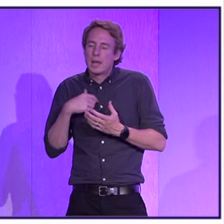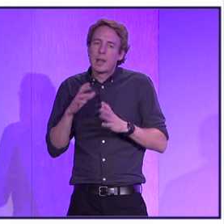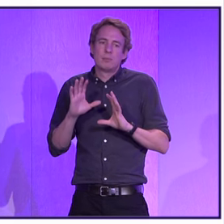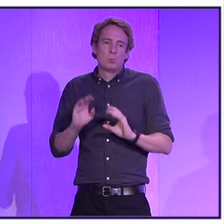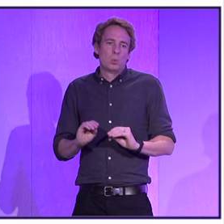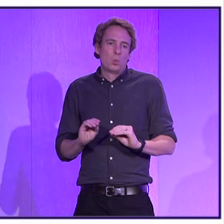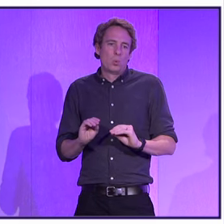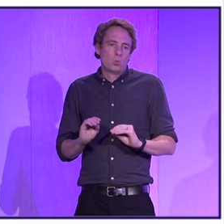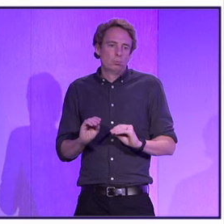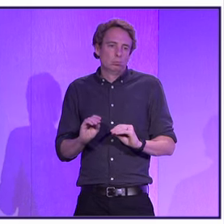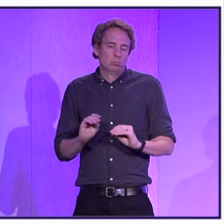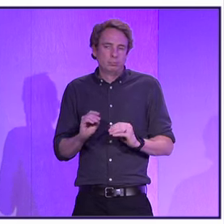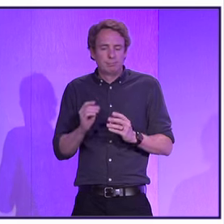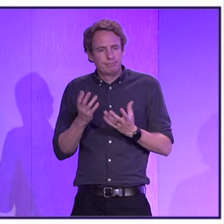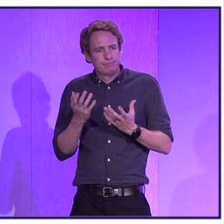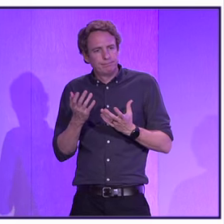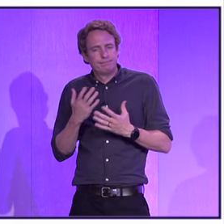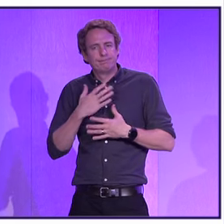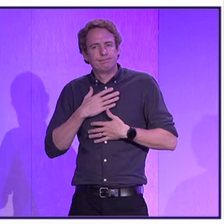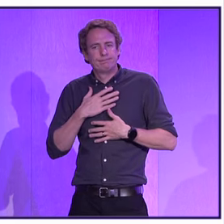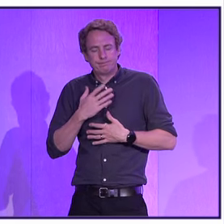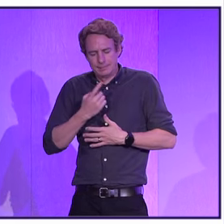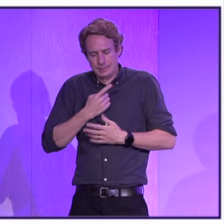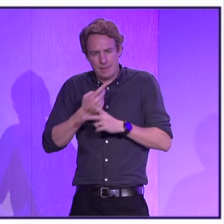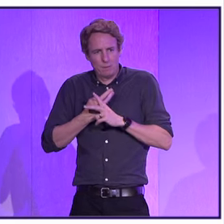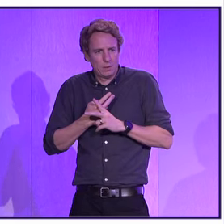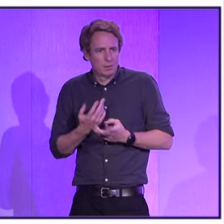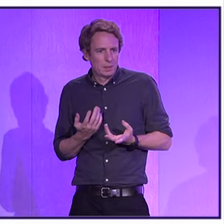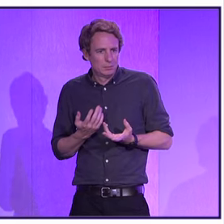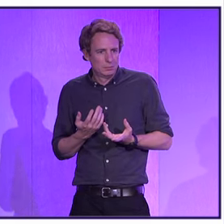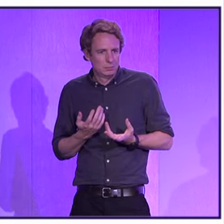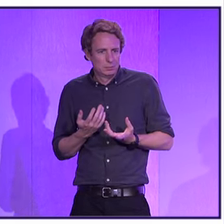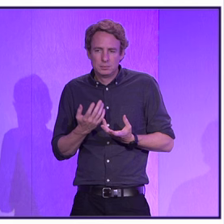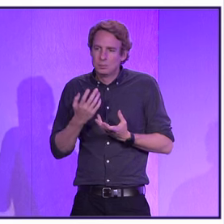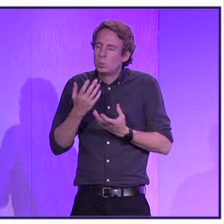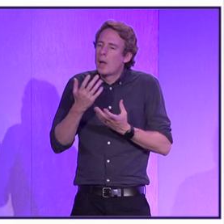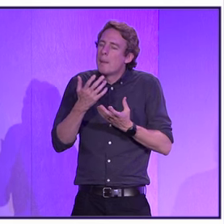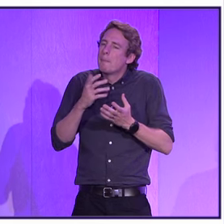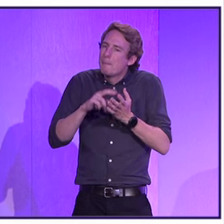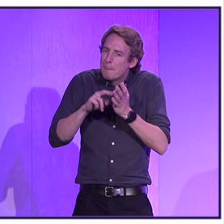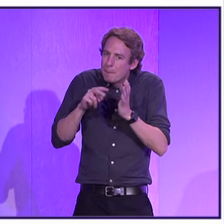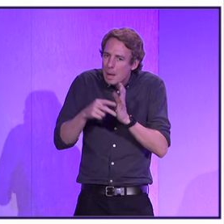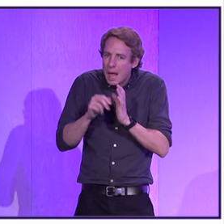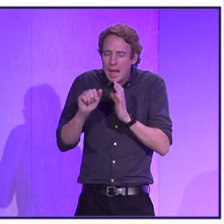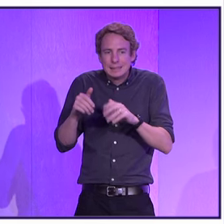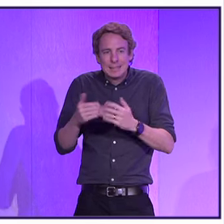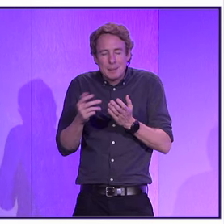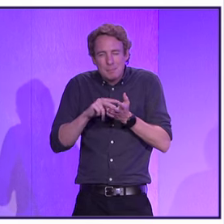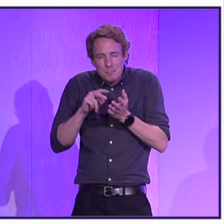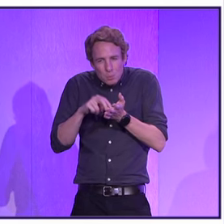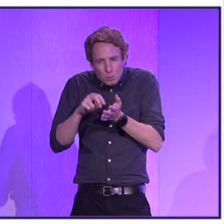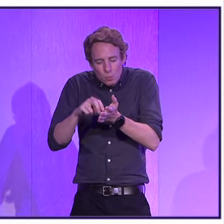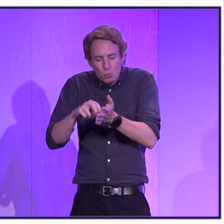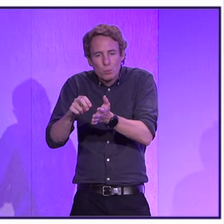yourself. But just give yourself little spaces in your day.